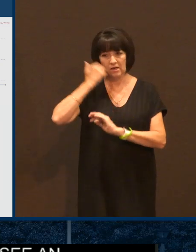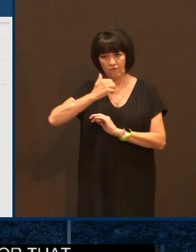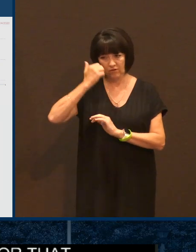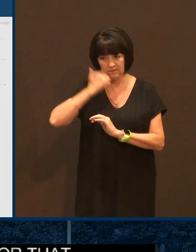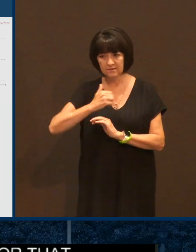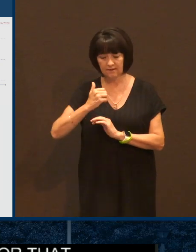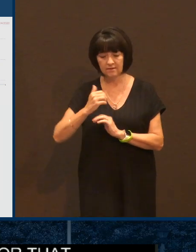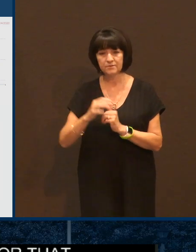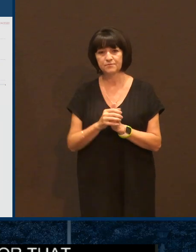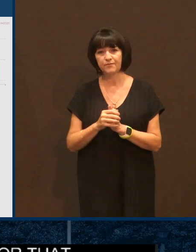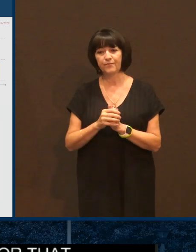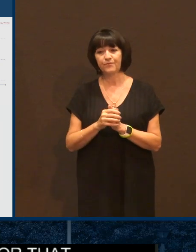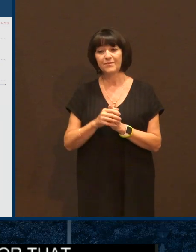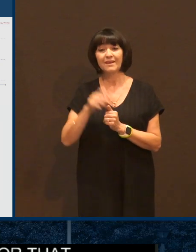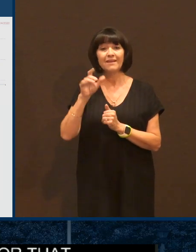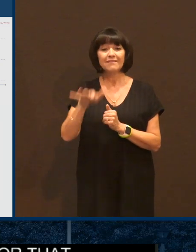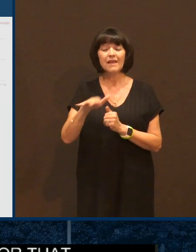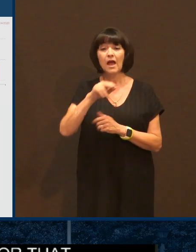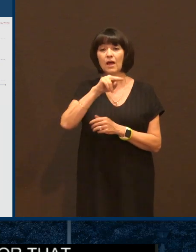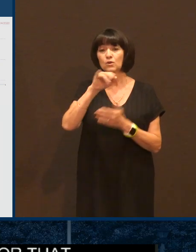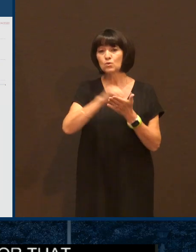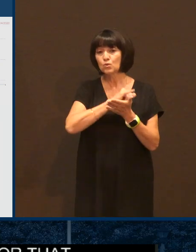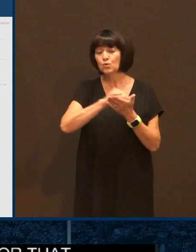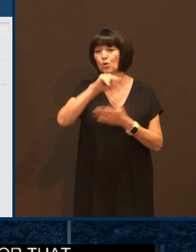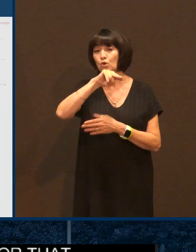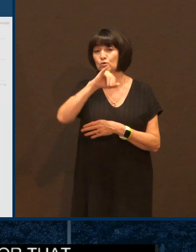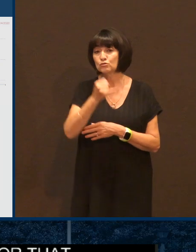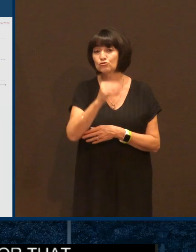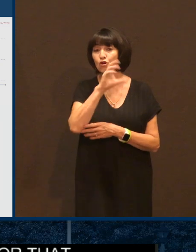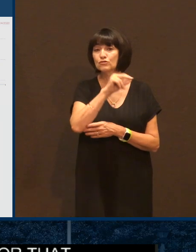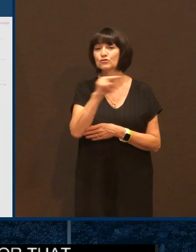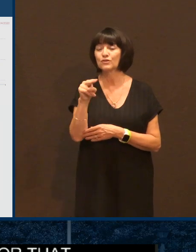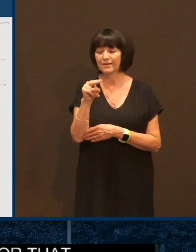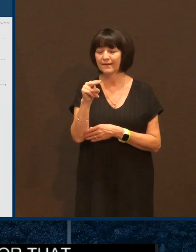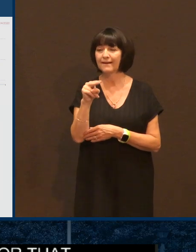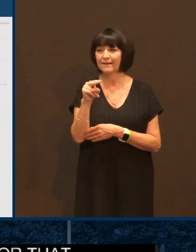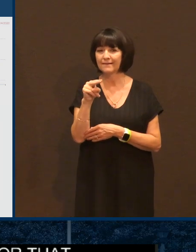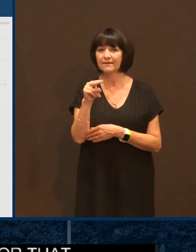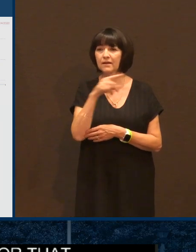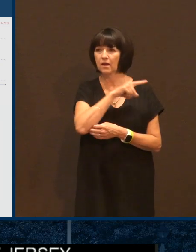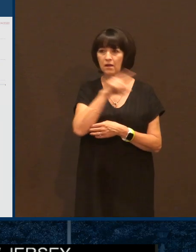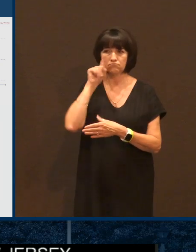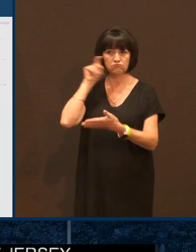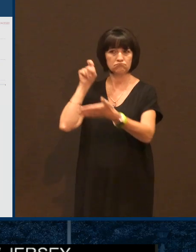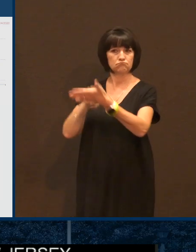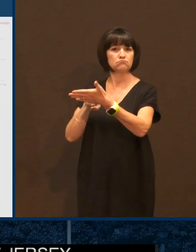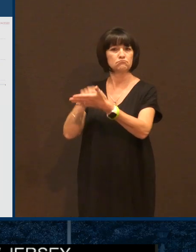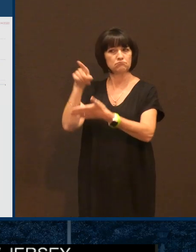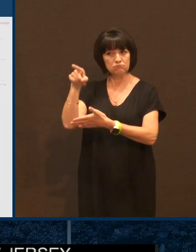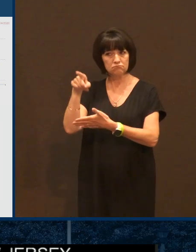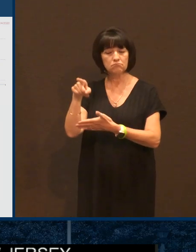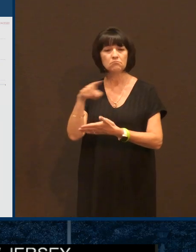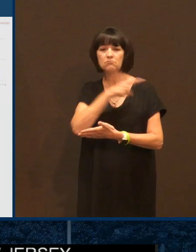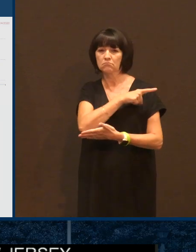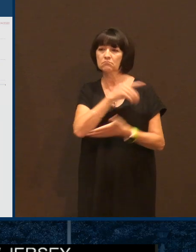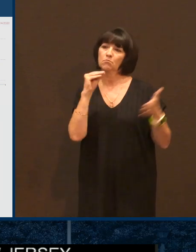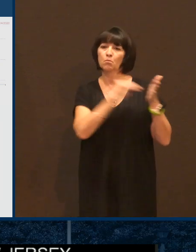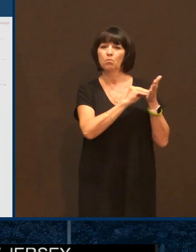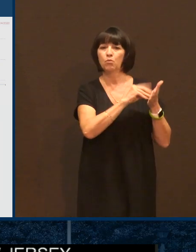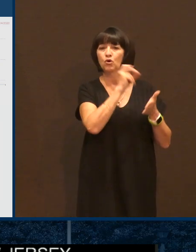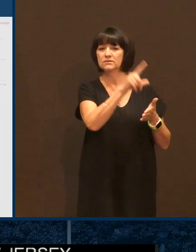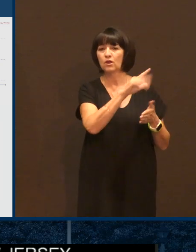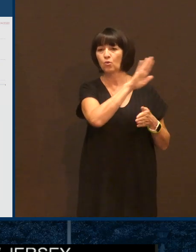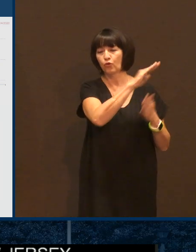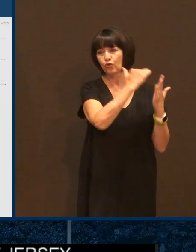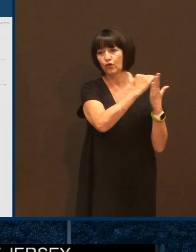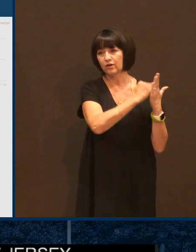New Jersey, New York, and Connecticut now under that rate that of about 97 per day,